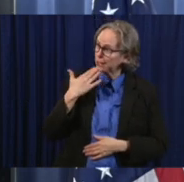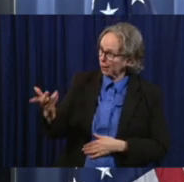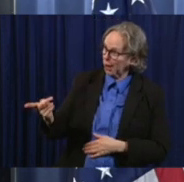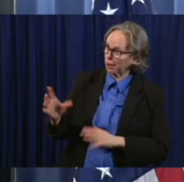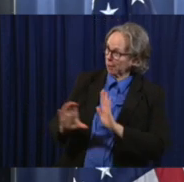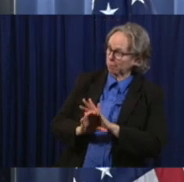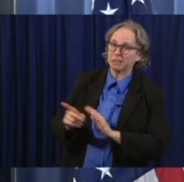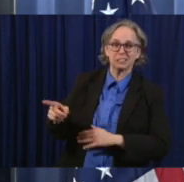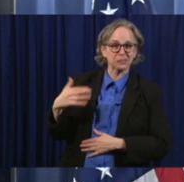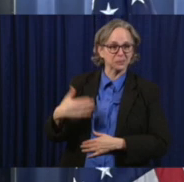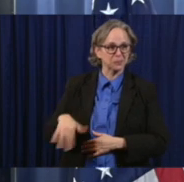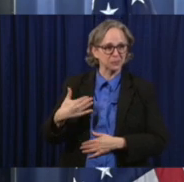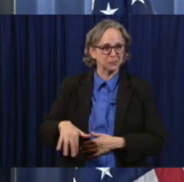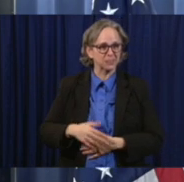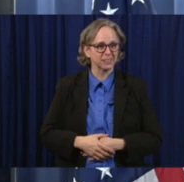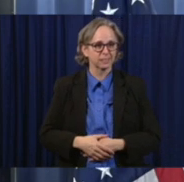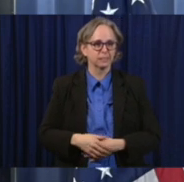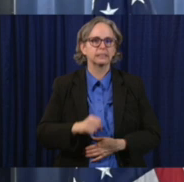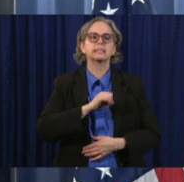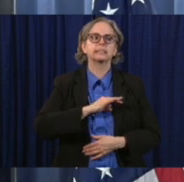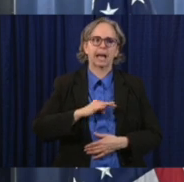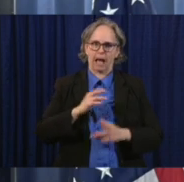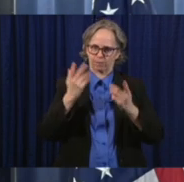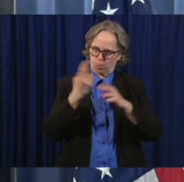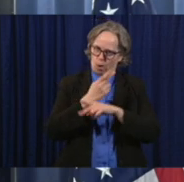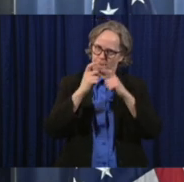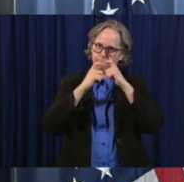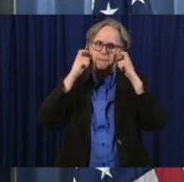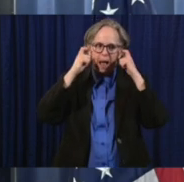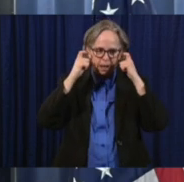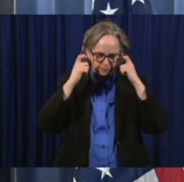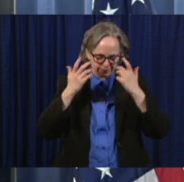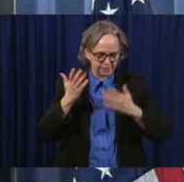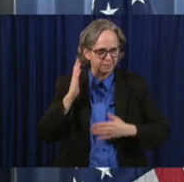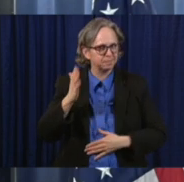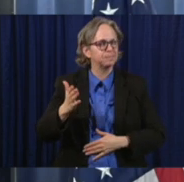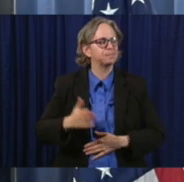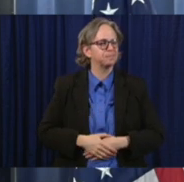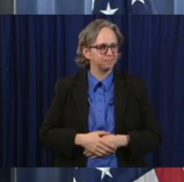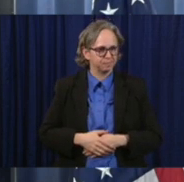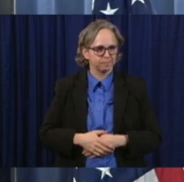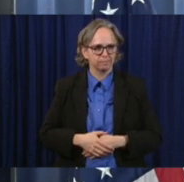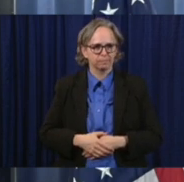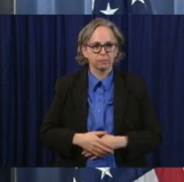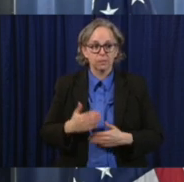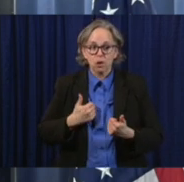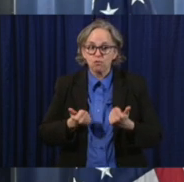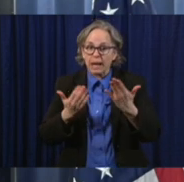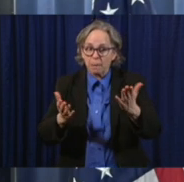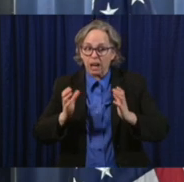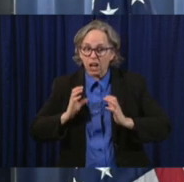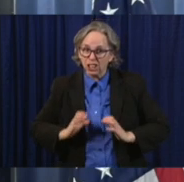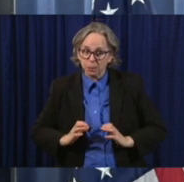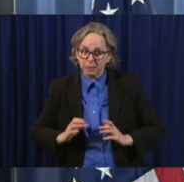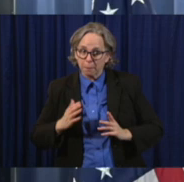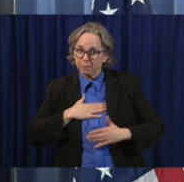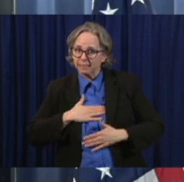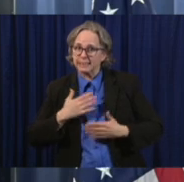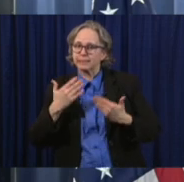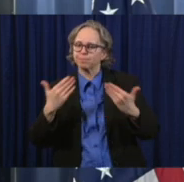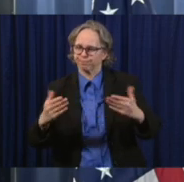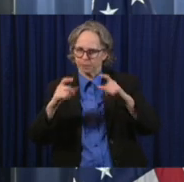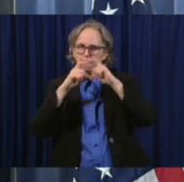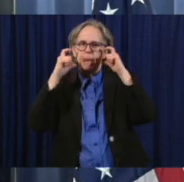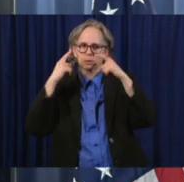Staff will also be wearing face coverings. They're recommending that their customers wear masks and will have